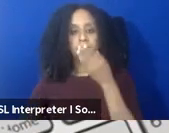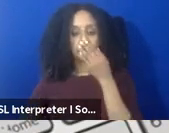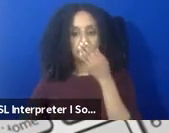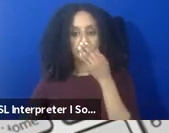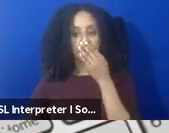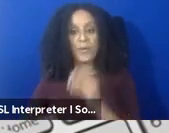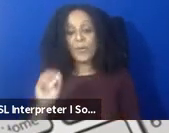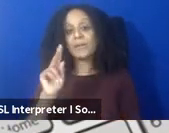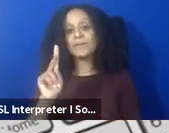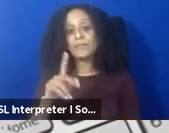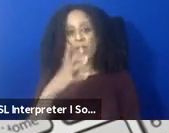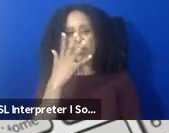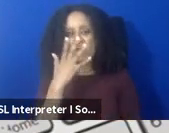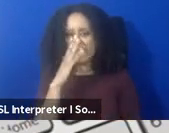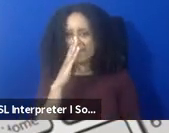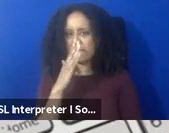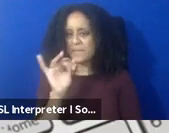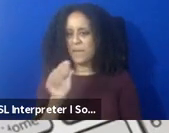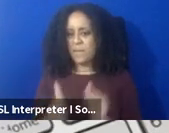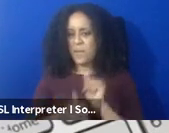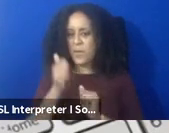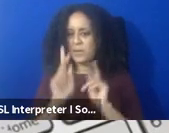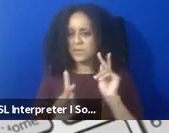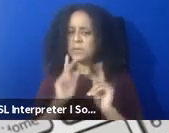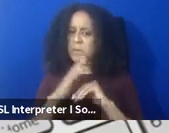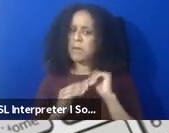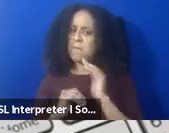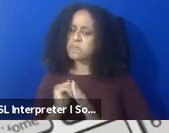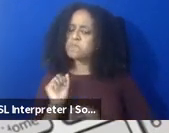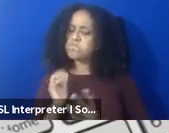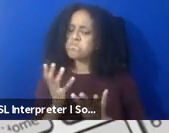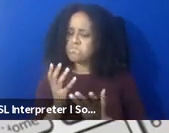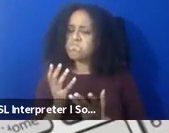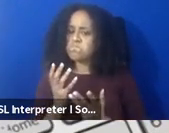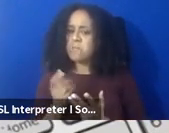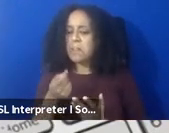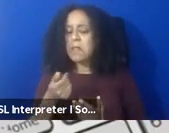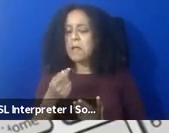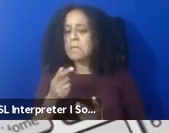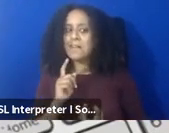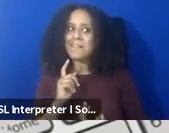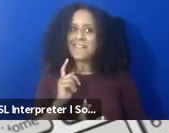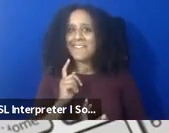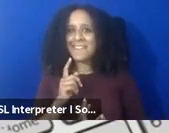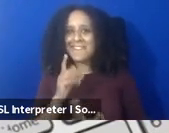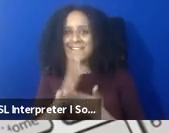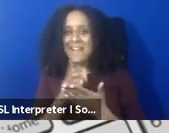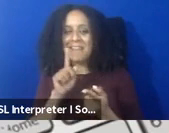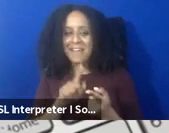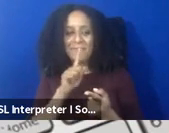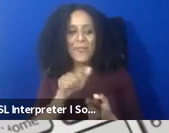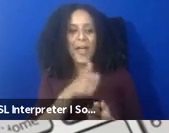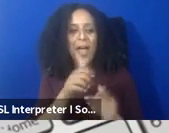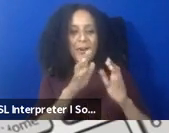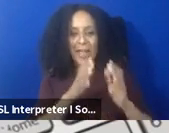All right, so it looks like most people are somewhat comfortable and a little bit less than there for all the other categories. So